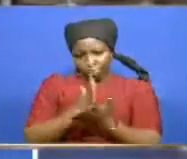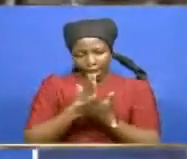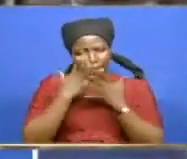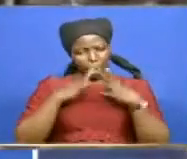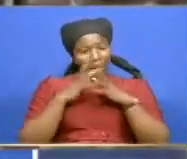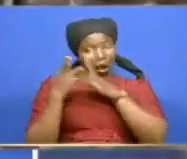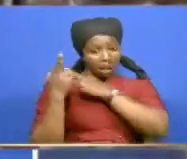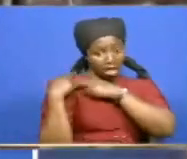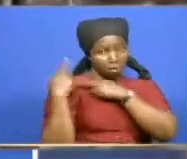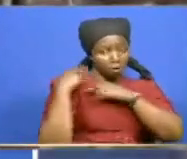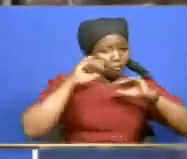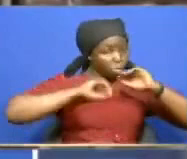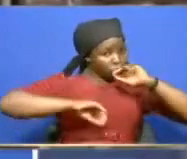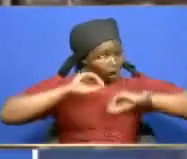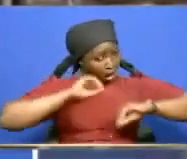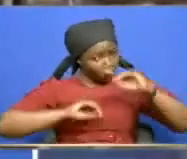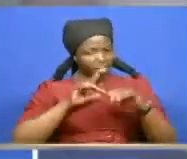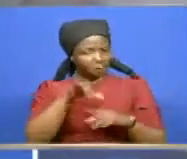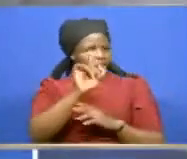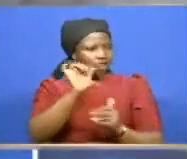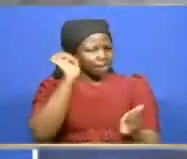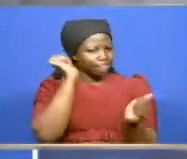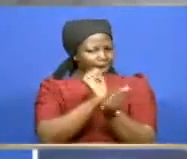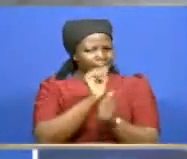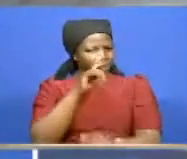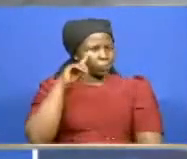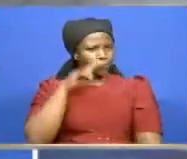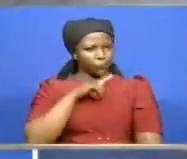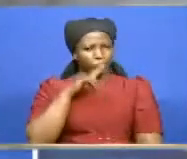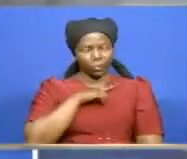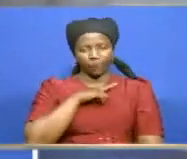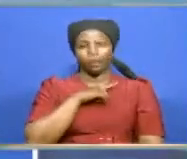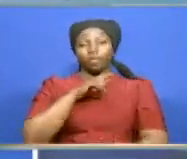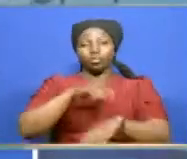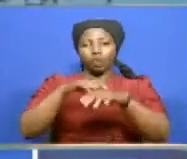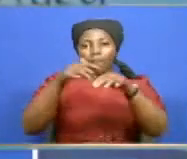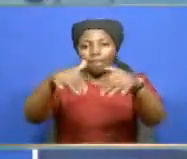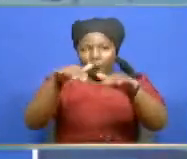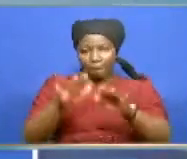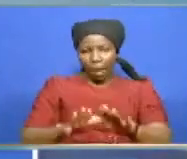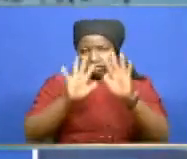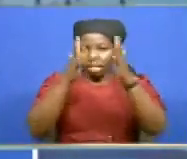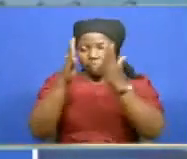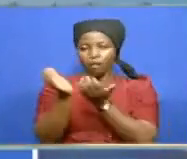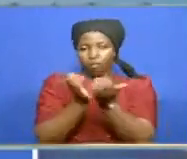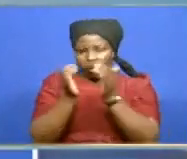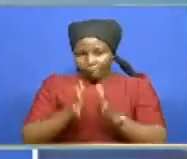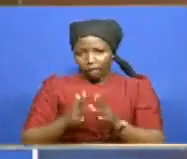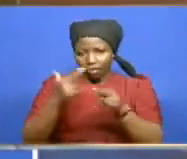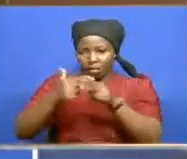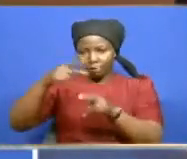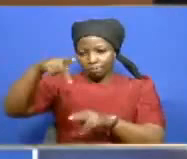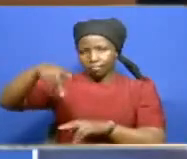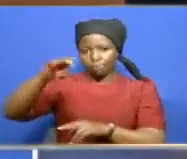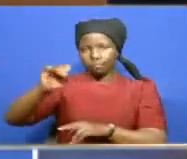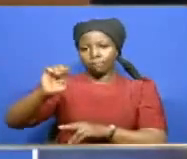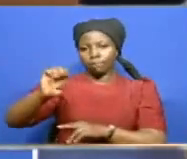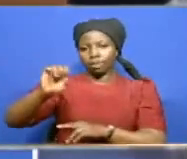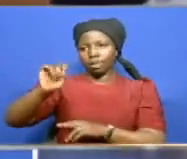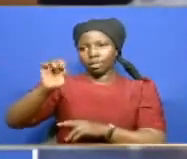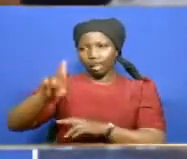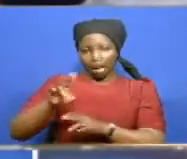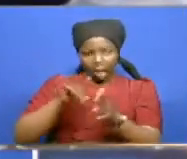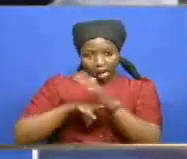of graft charges face the full force of the law. Speaking at the burial ceremony of a businessman, Peter Ngoru, at St.